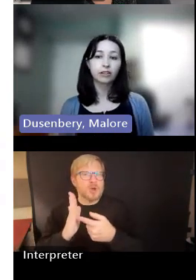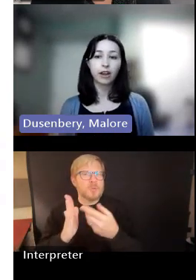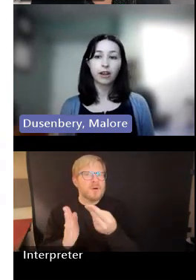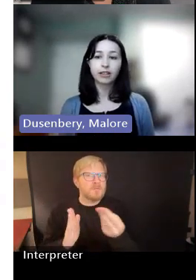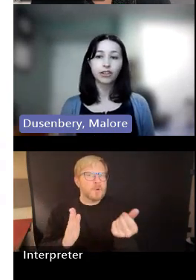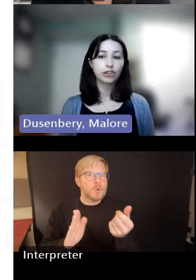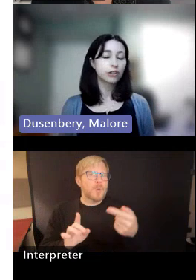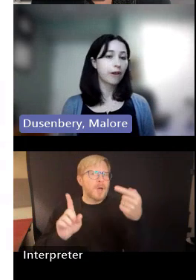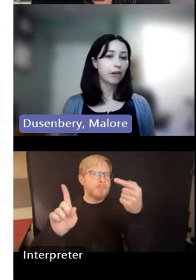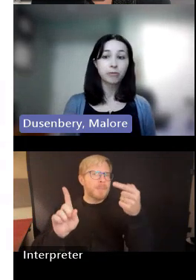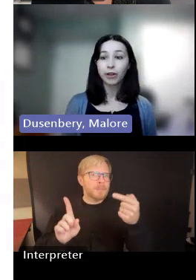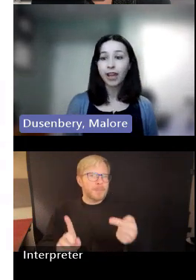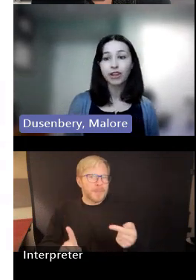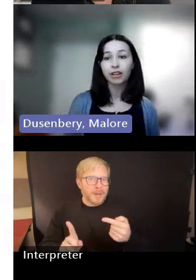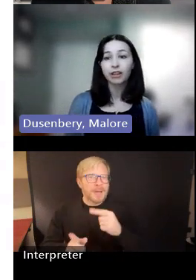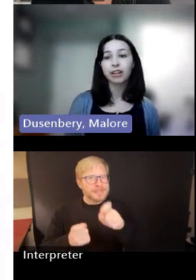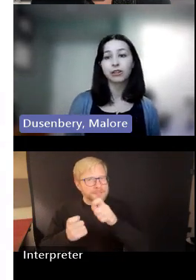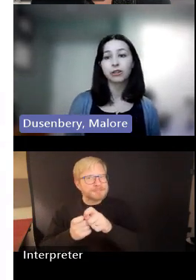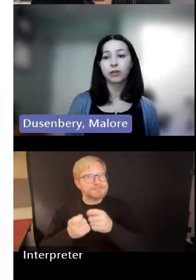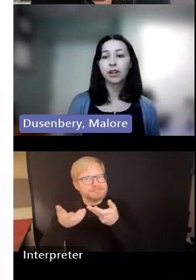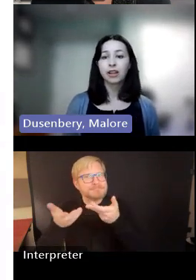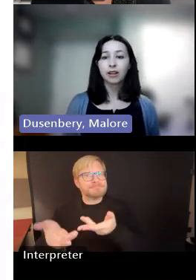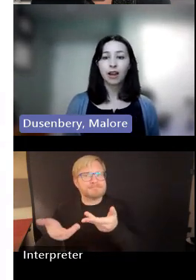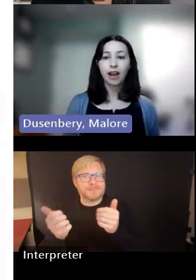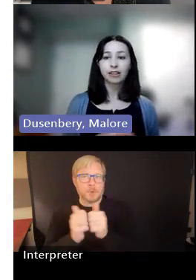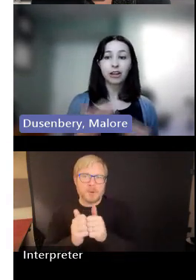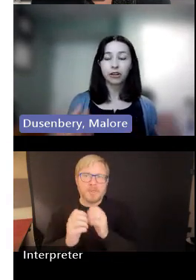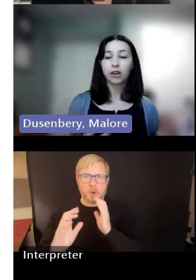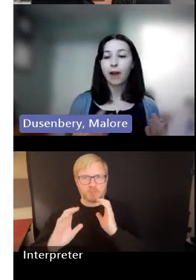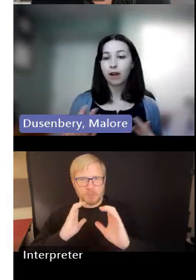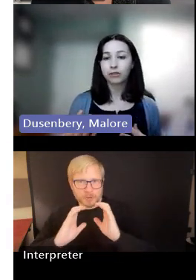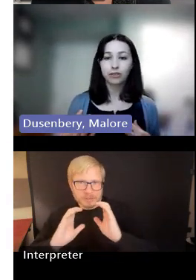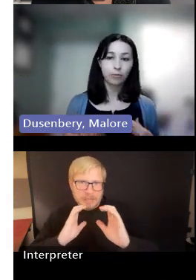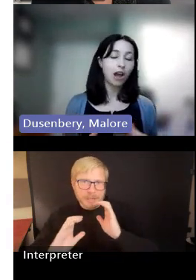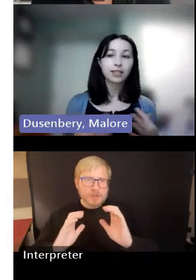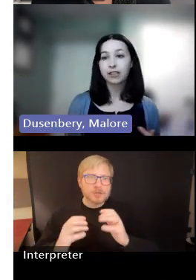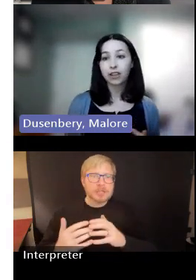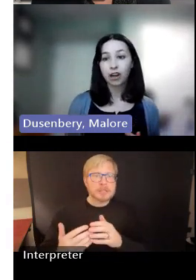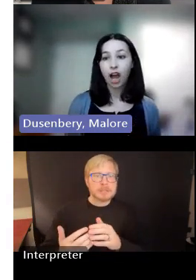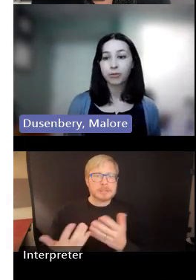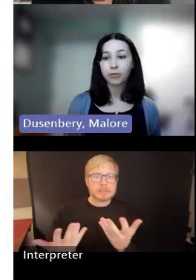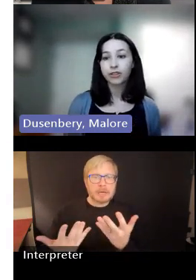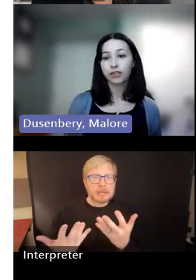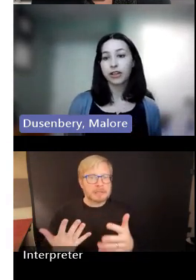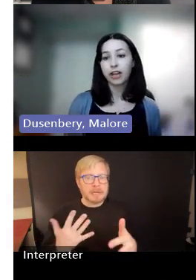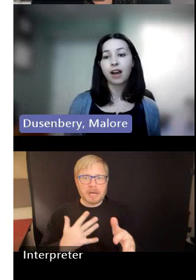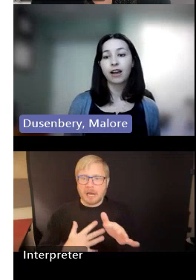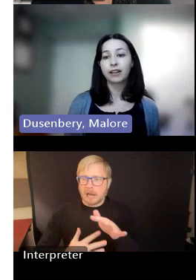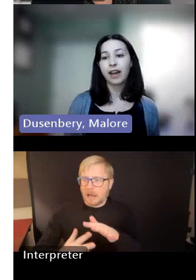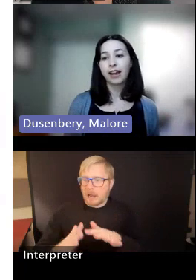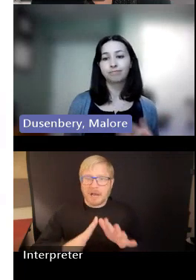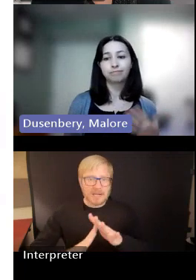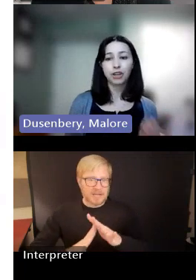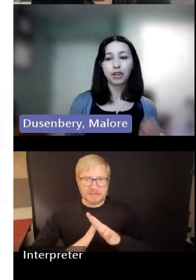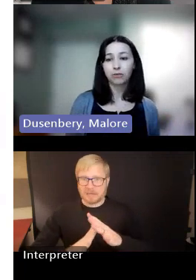specifically suggestions around communication can include clarity around the process and their options early